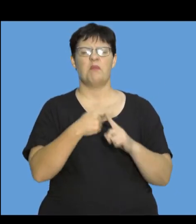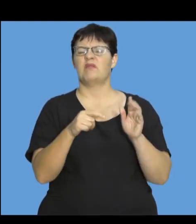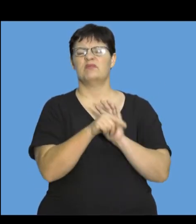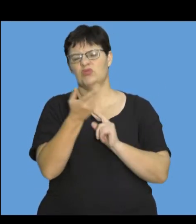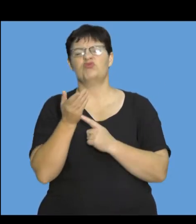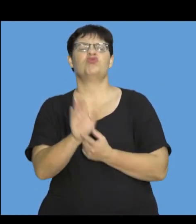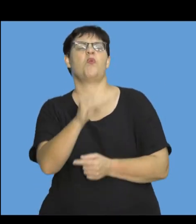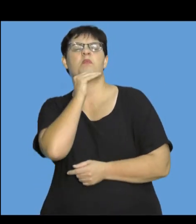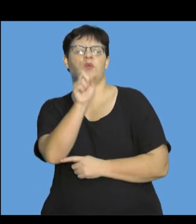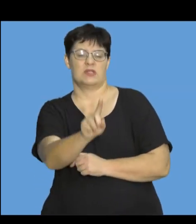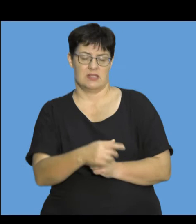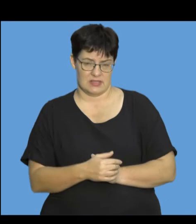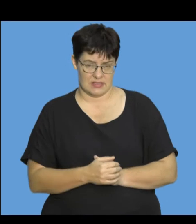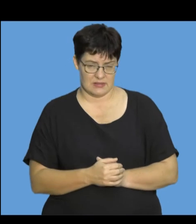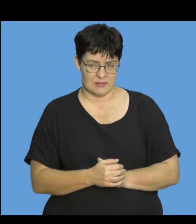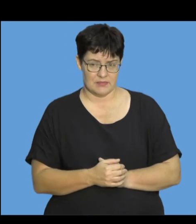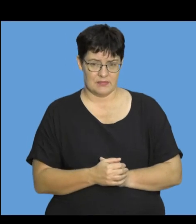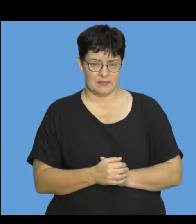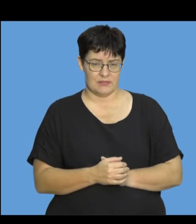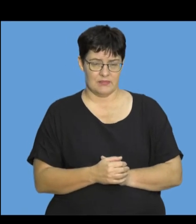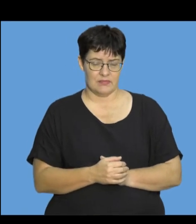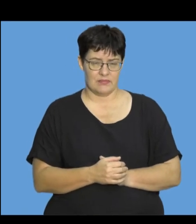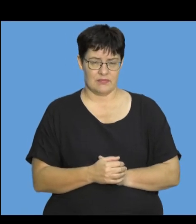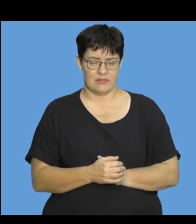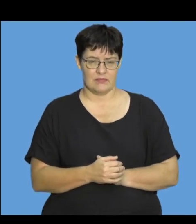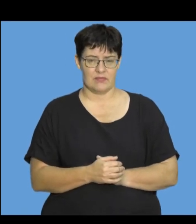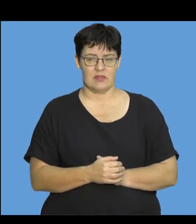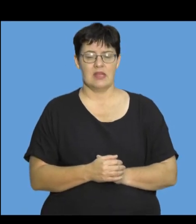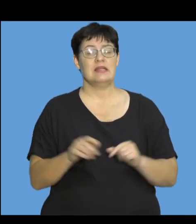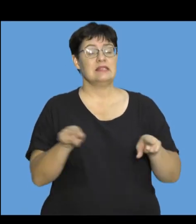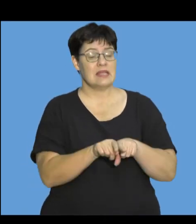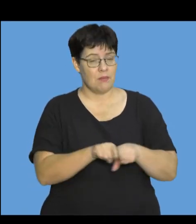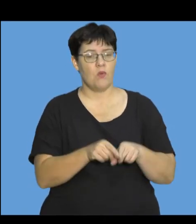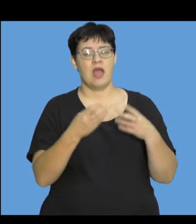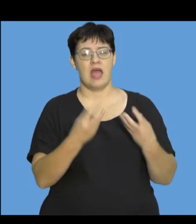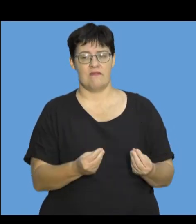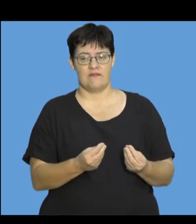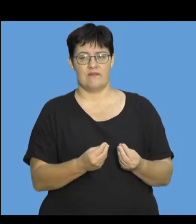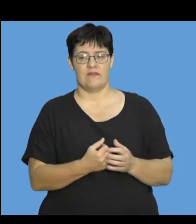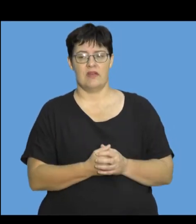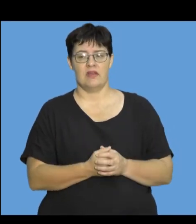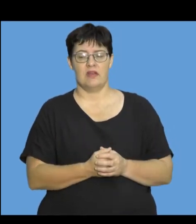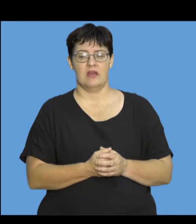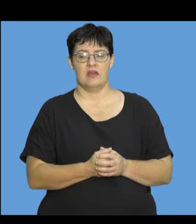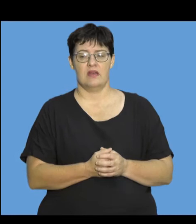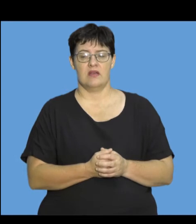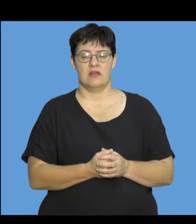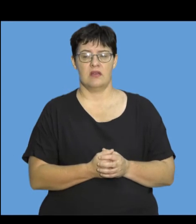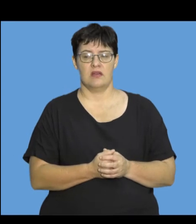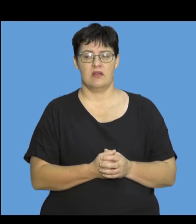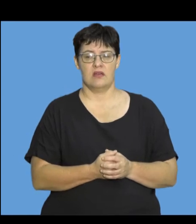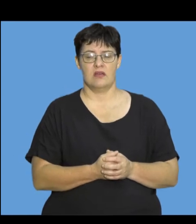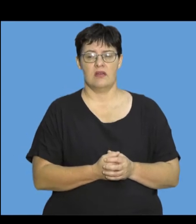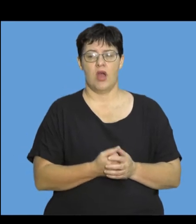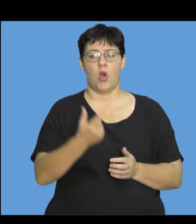to show you what it means. Now, we then also have what we call the quadratic trinomial. Now, this is the